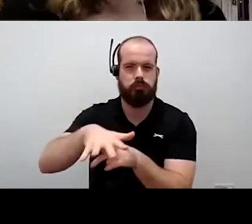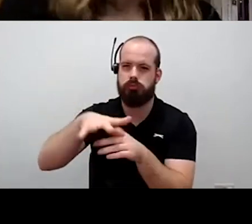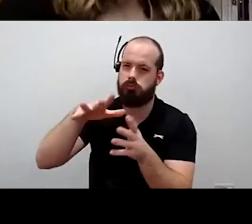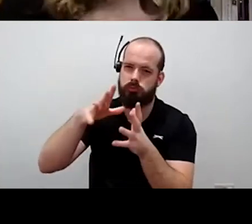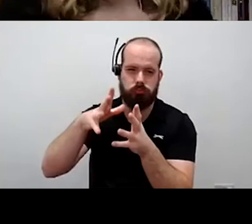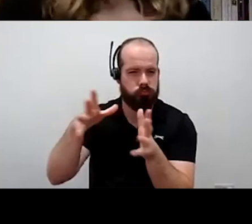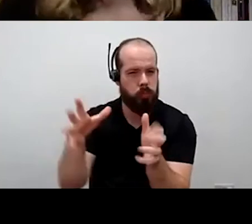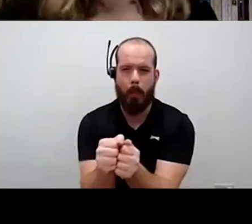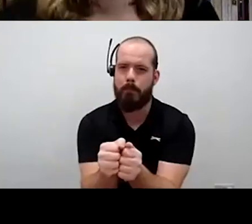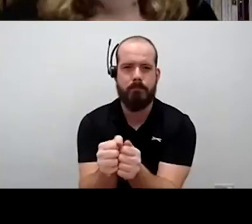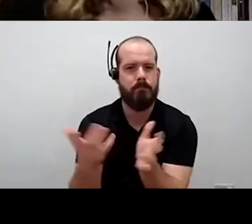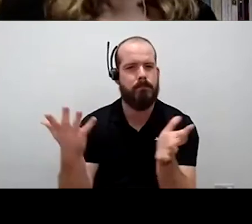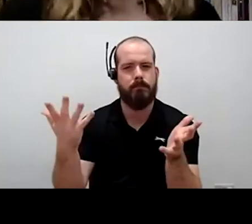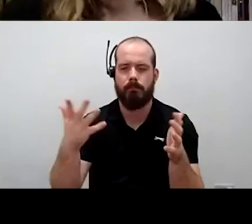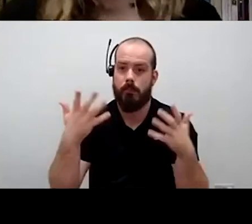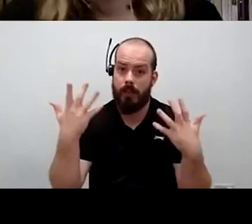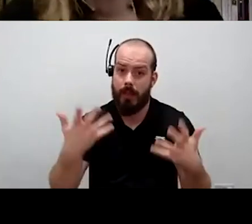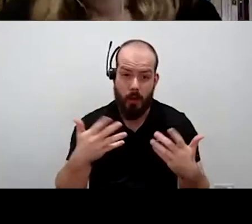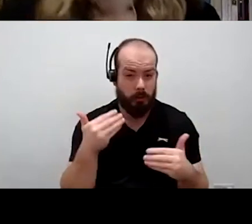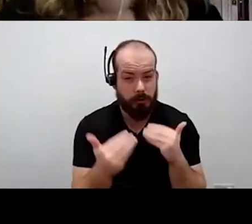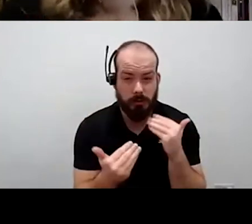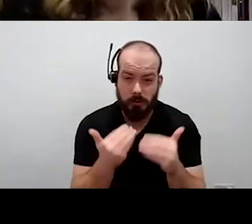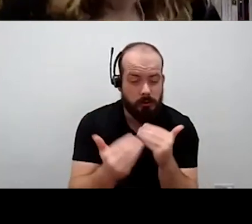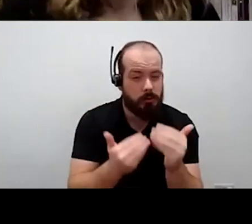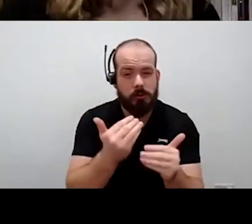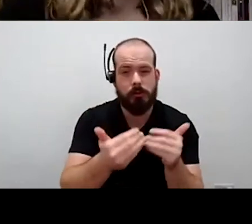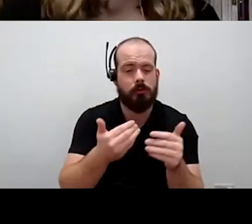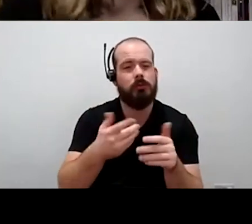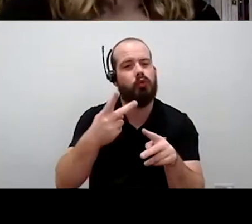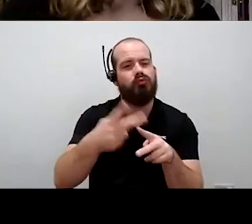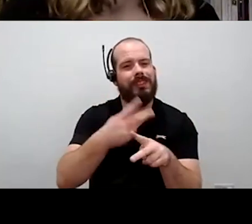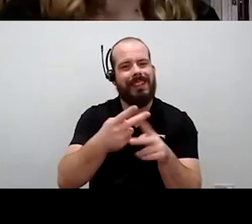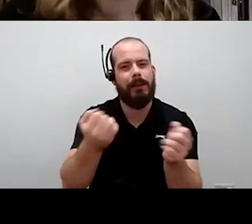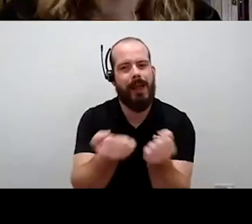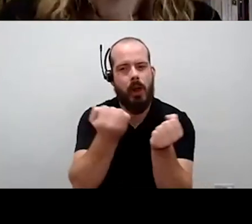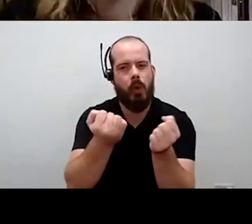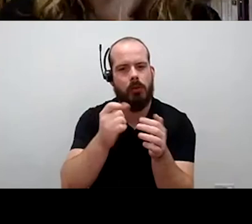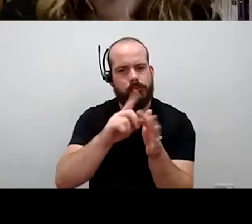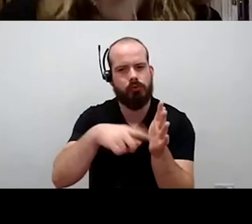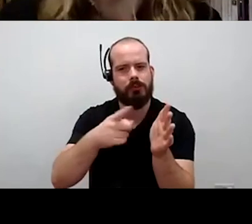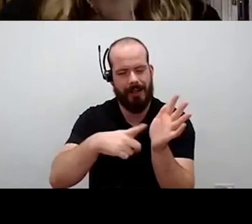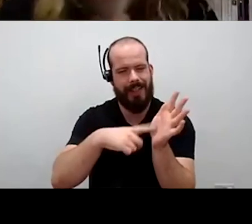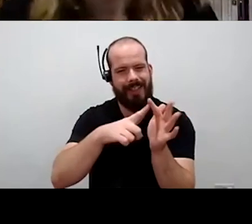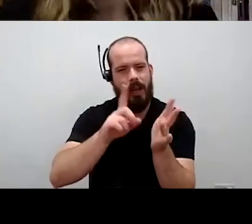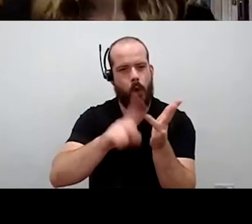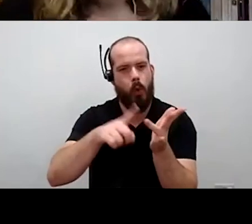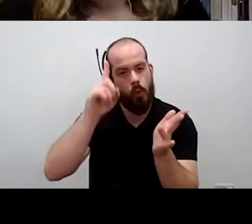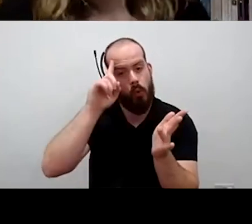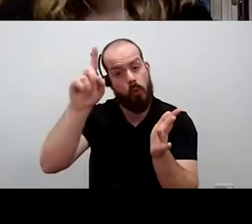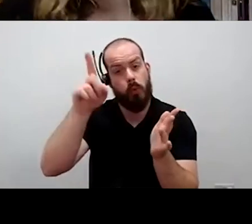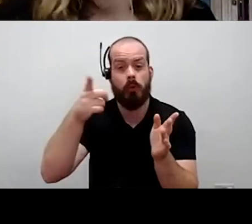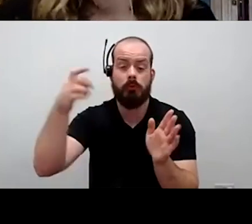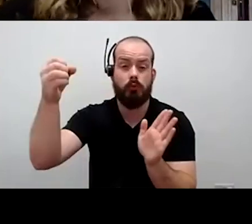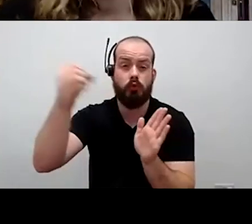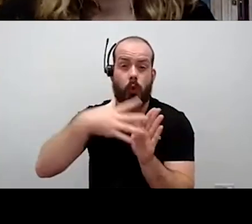We're doing all sorts of exciting things. We've got that repower project I mentioned earlier. My colleague Leo is basically inventing solar powered railways, which will be